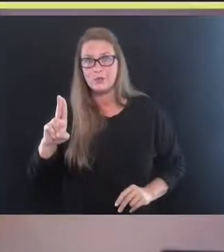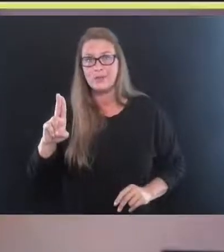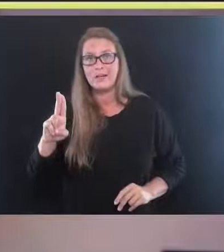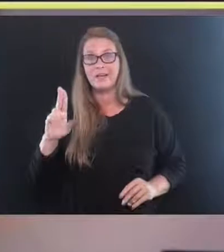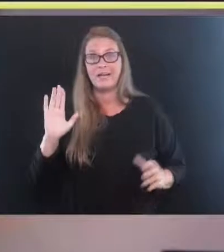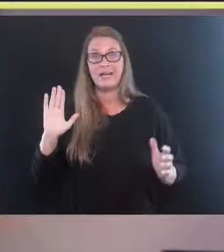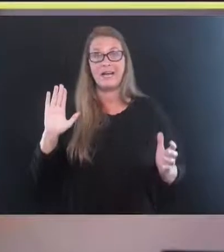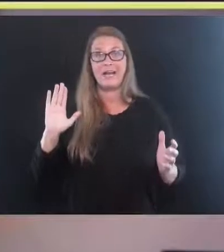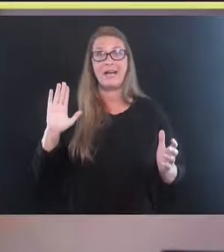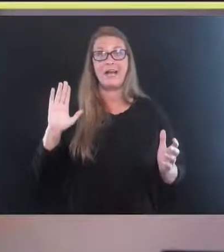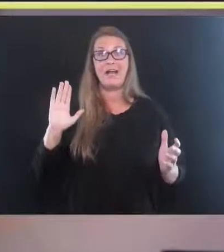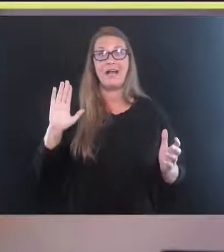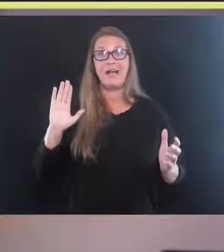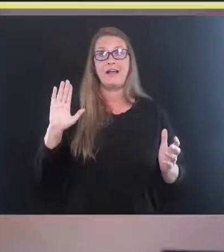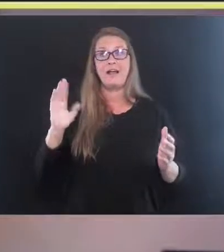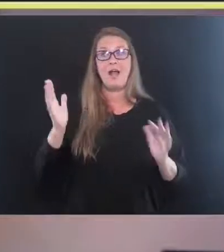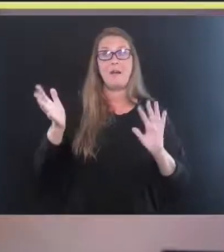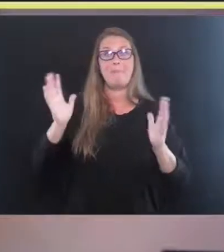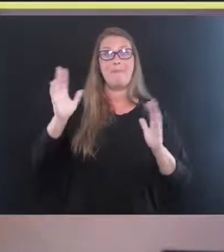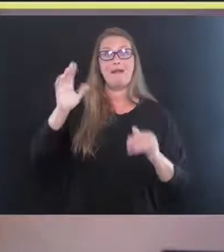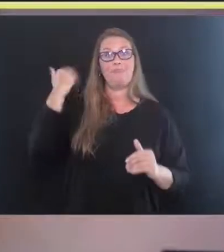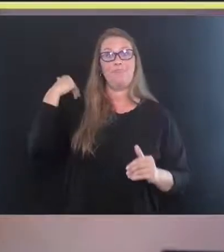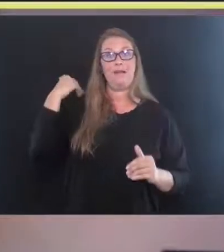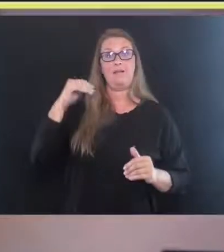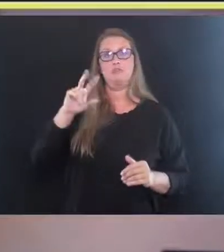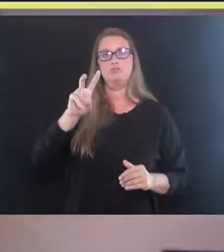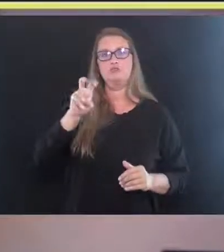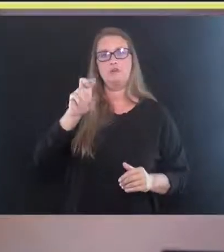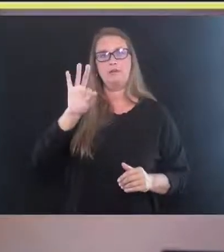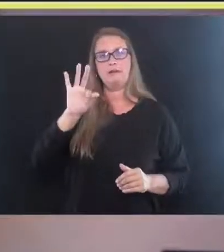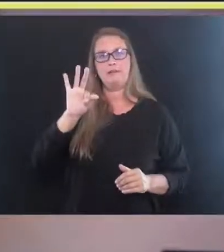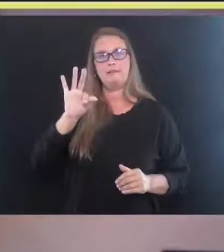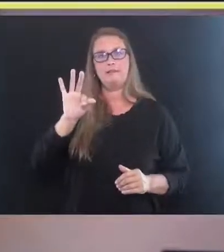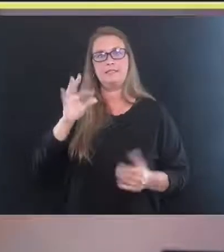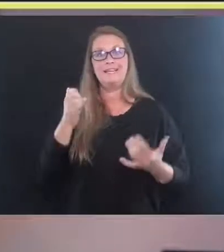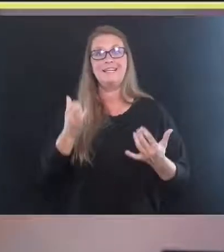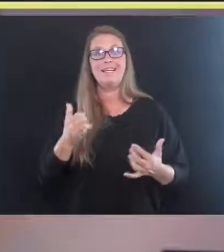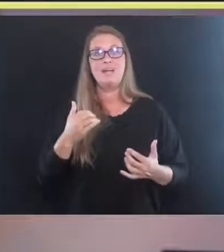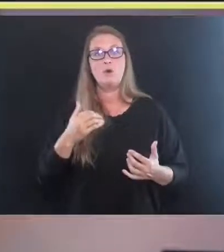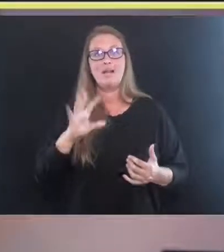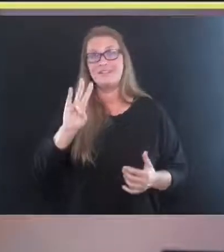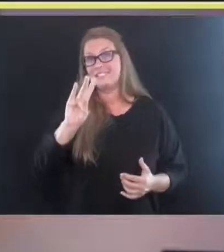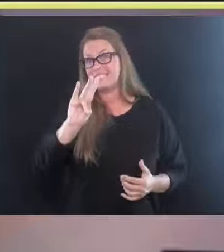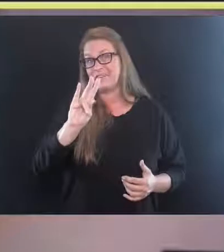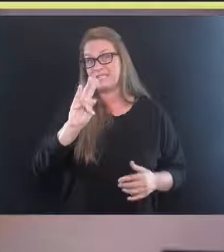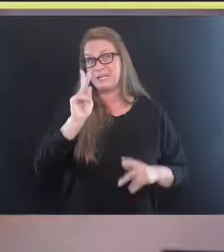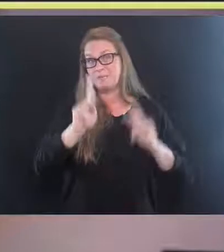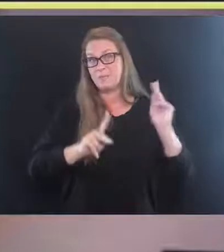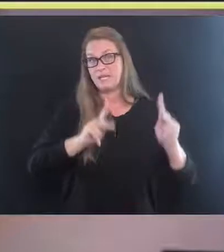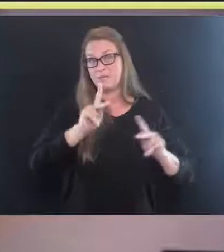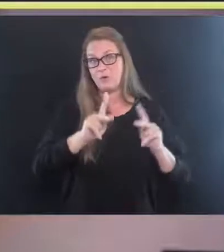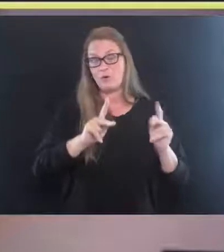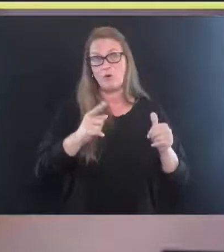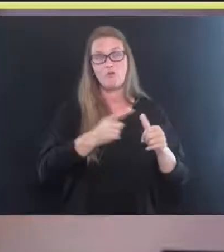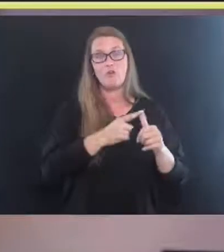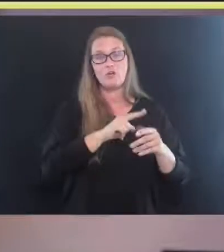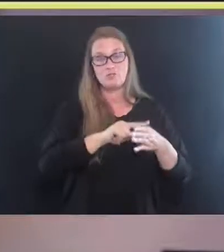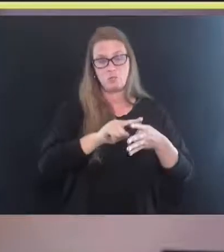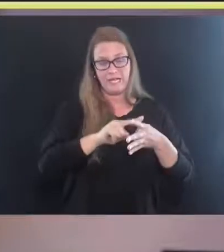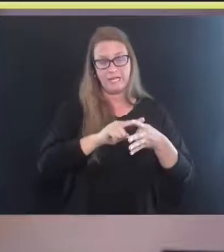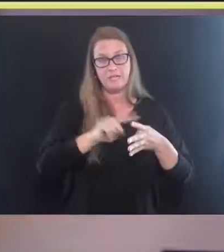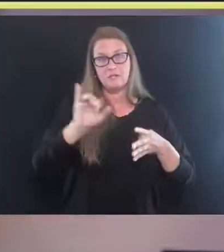COVID-19. Our peak was 219, and we had 17 people first week in July, and